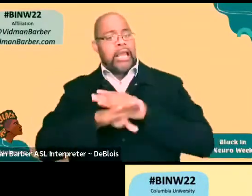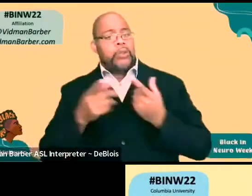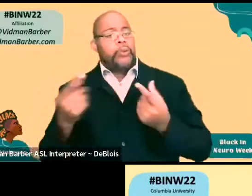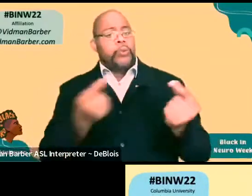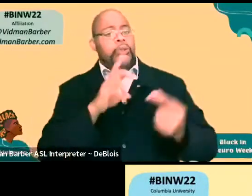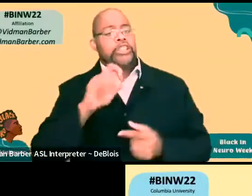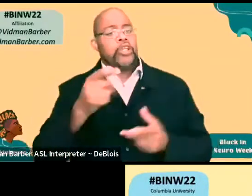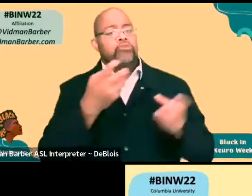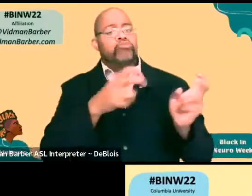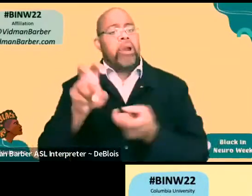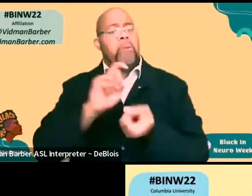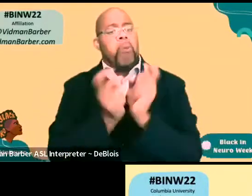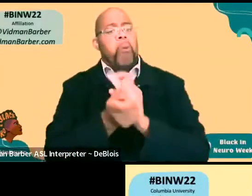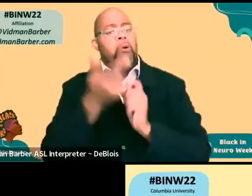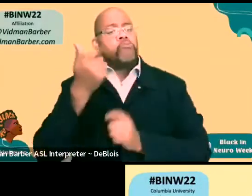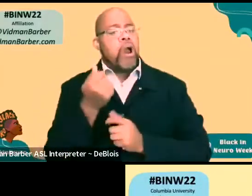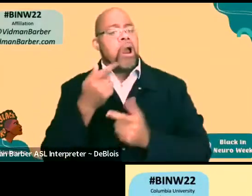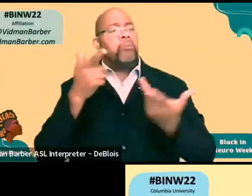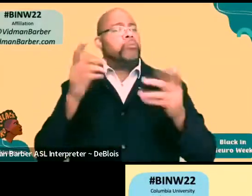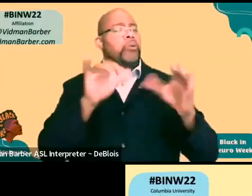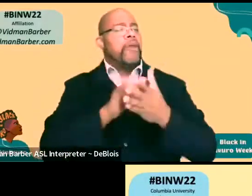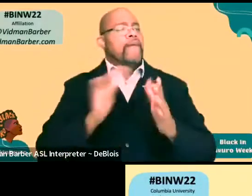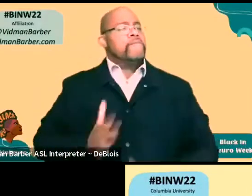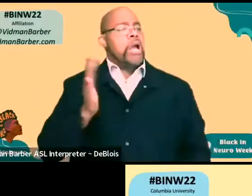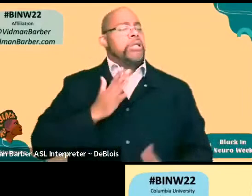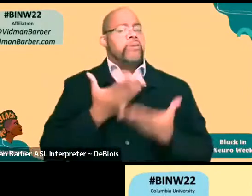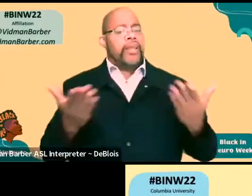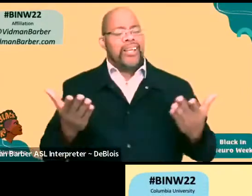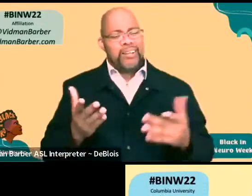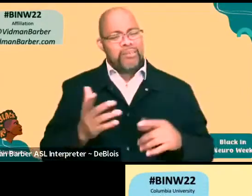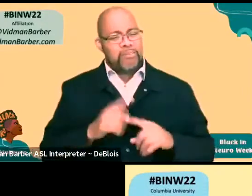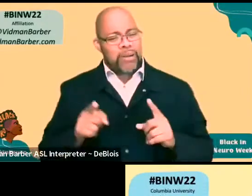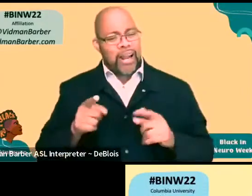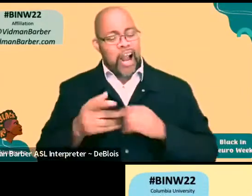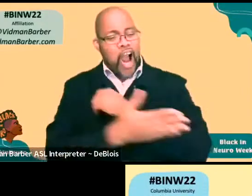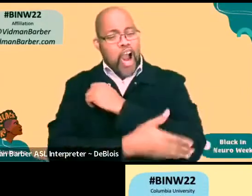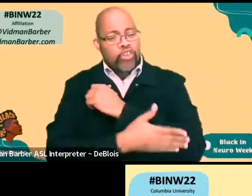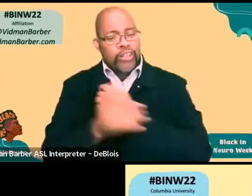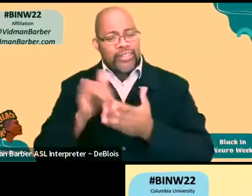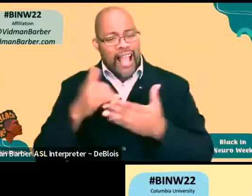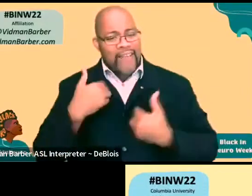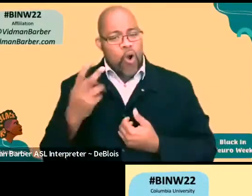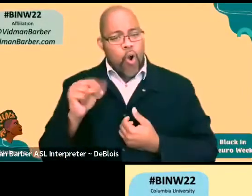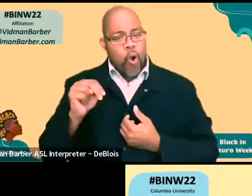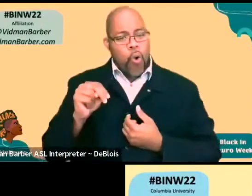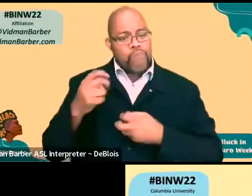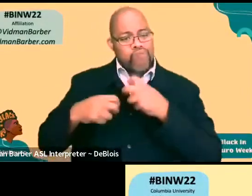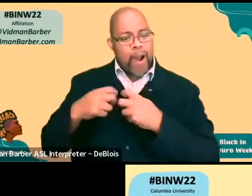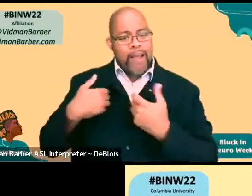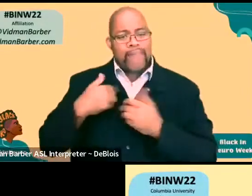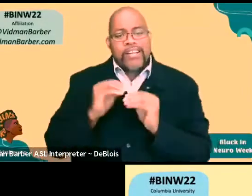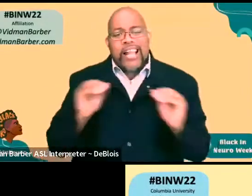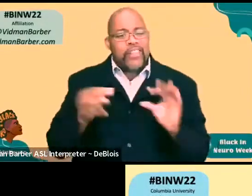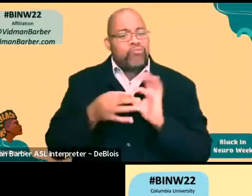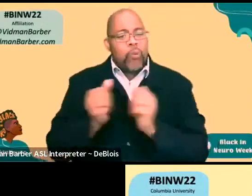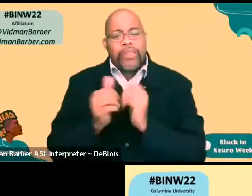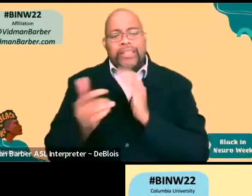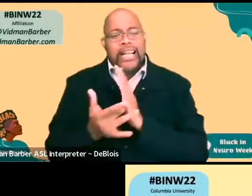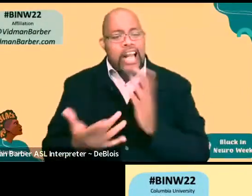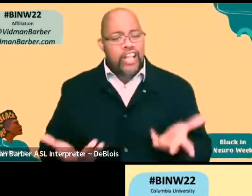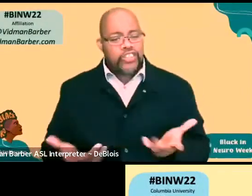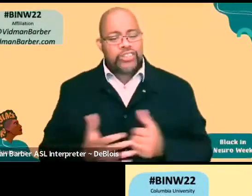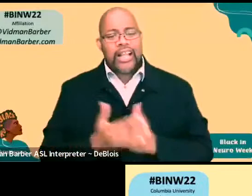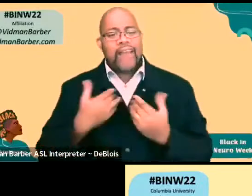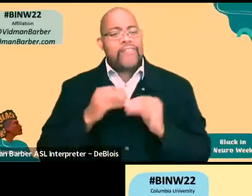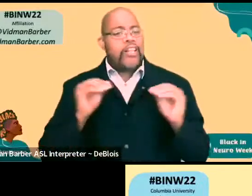digital transformation grant and do all these fancy things in countries that have their own sets of problems that have nothing to do with the technology,